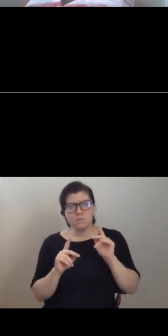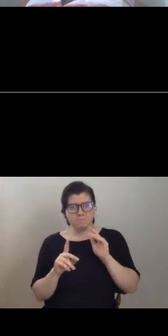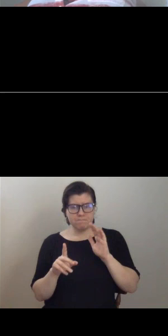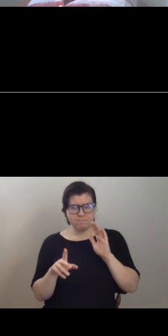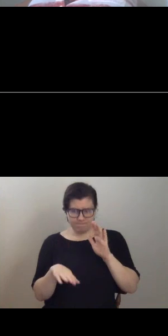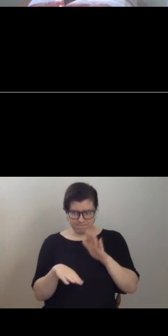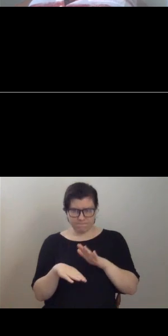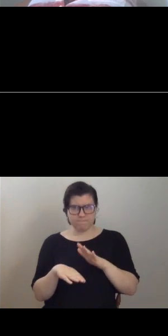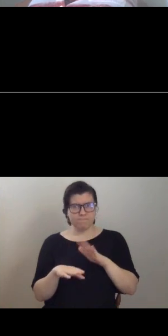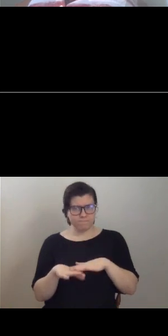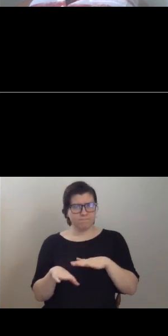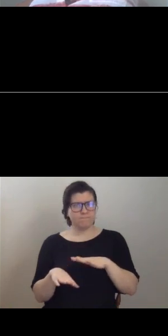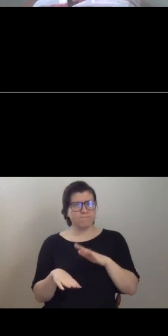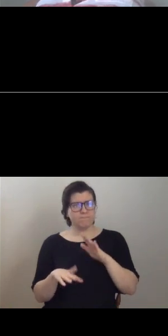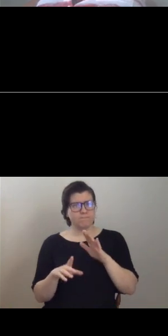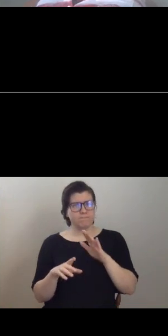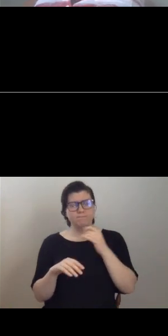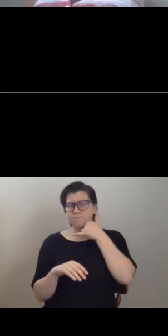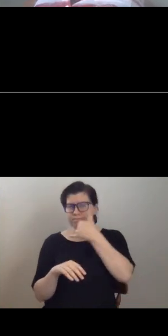I've done video